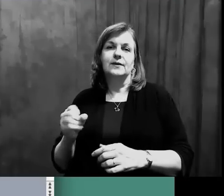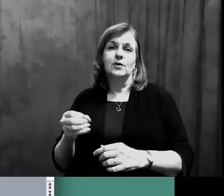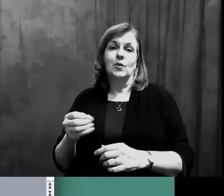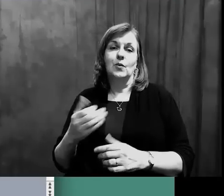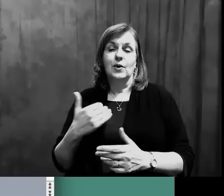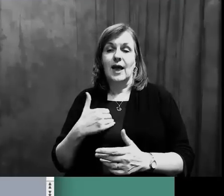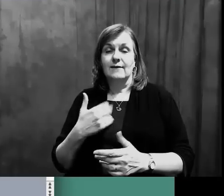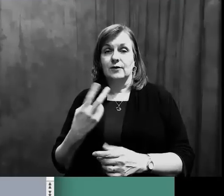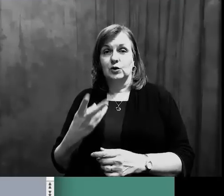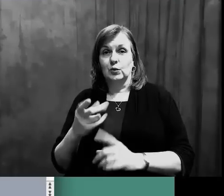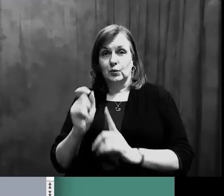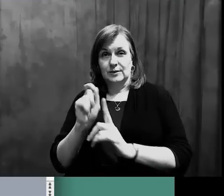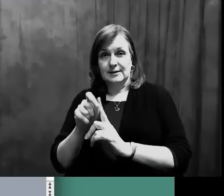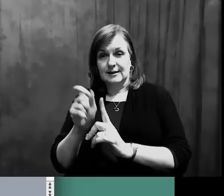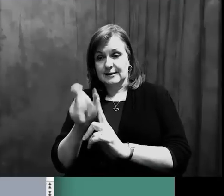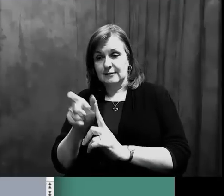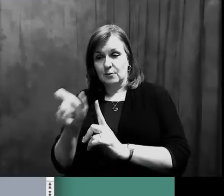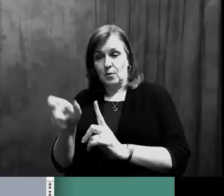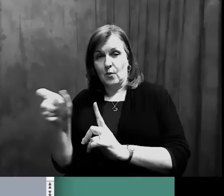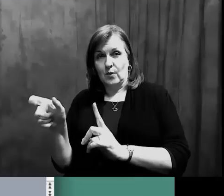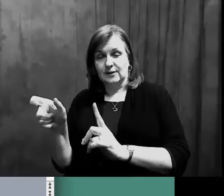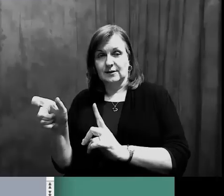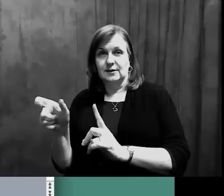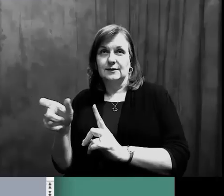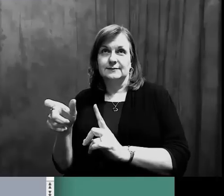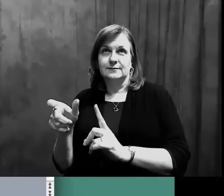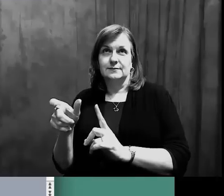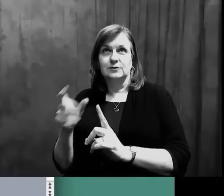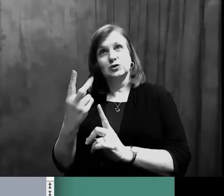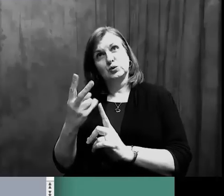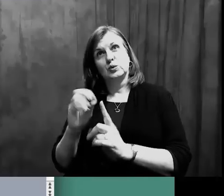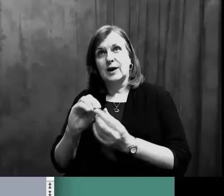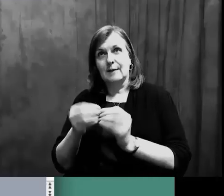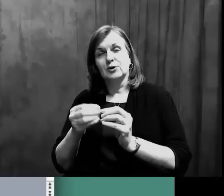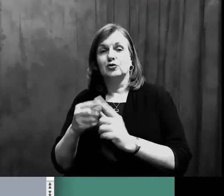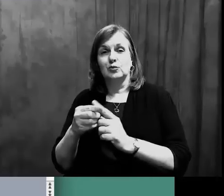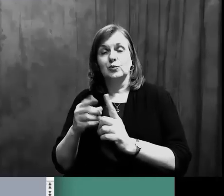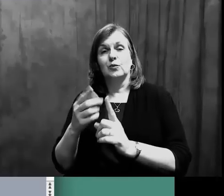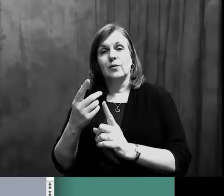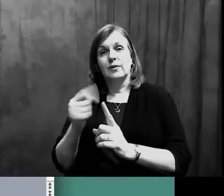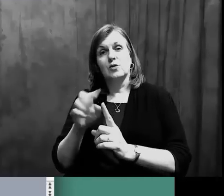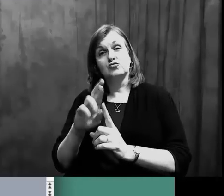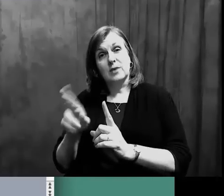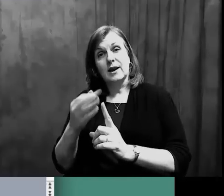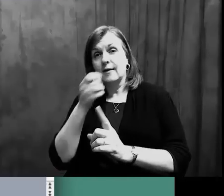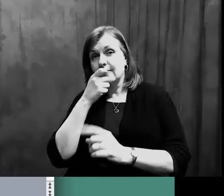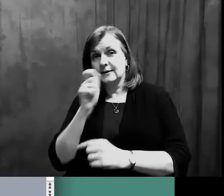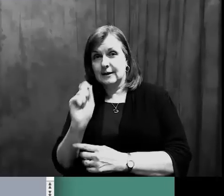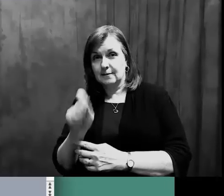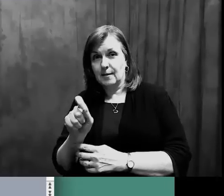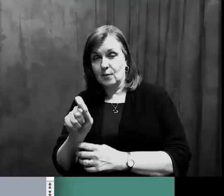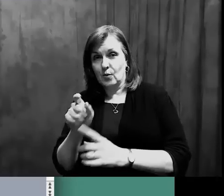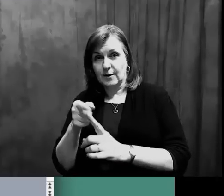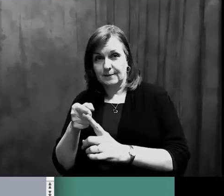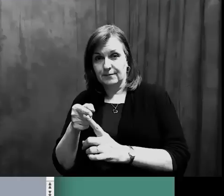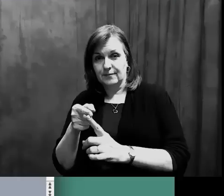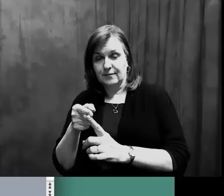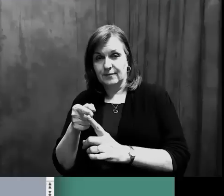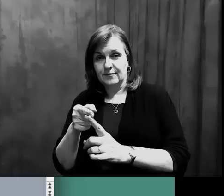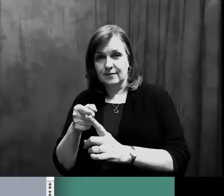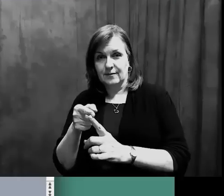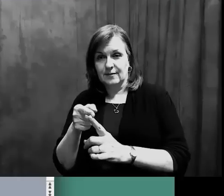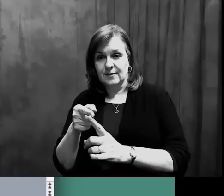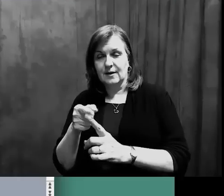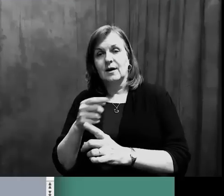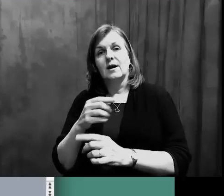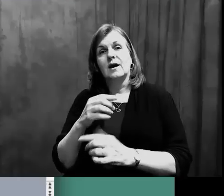means you have 2 decimal points to the 2 numbers to the right